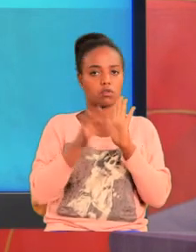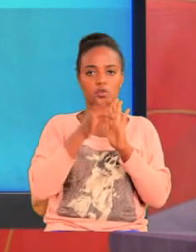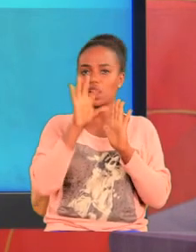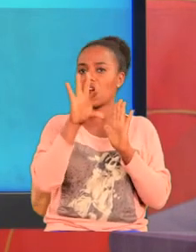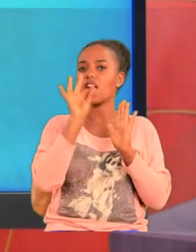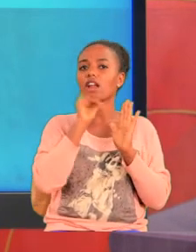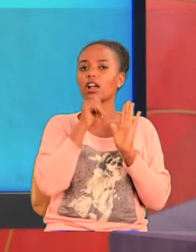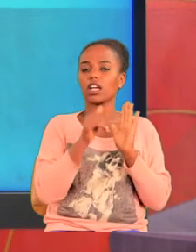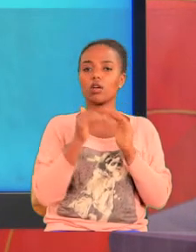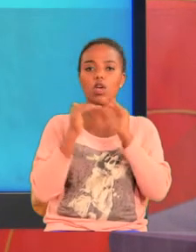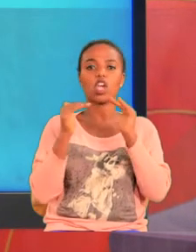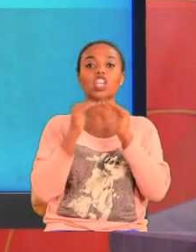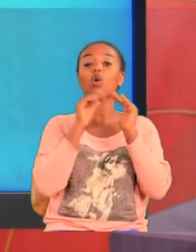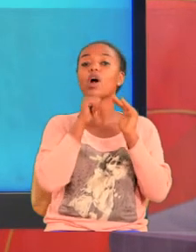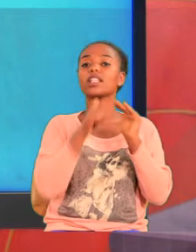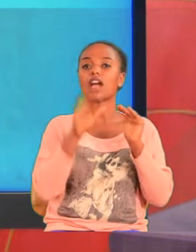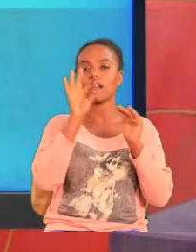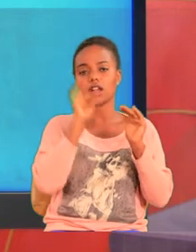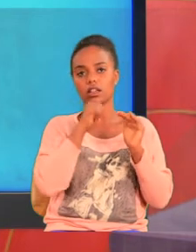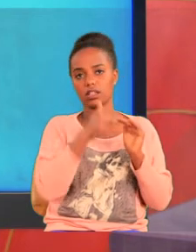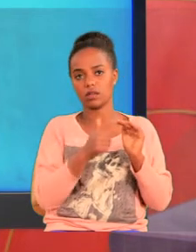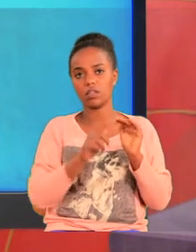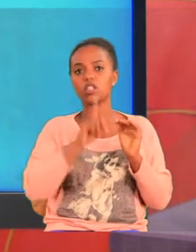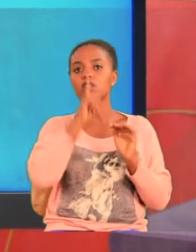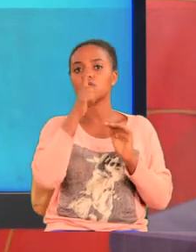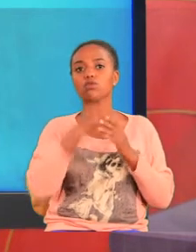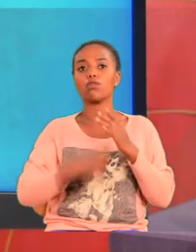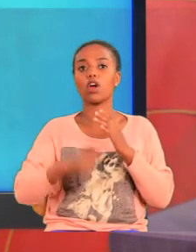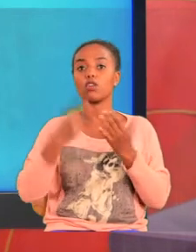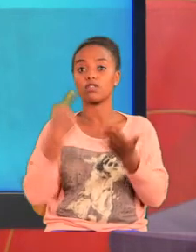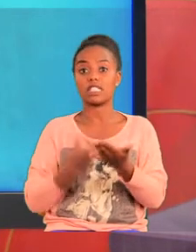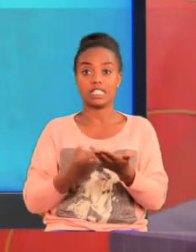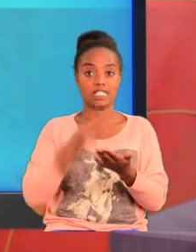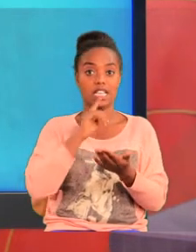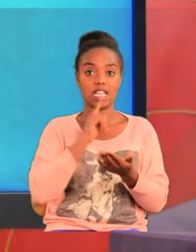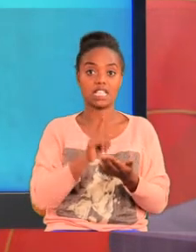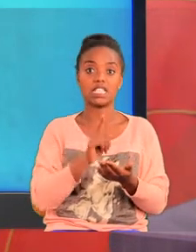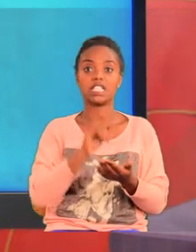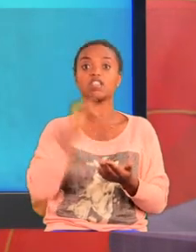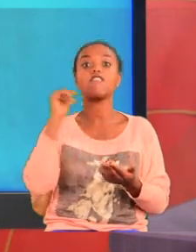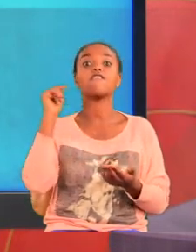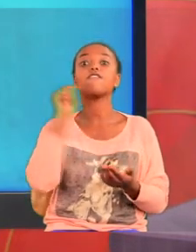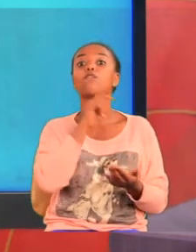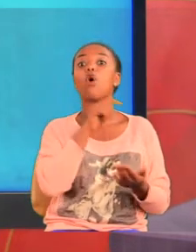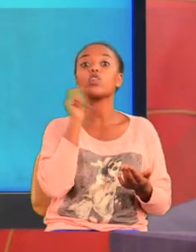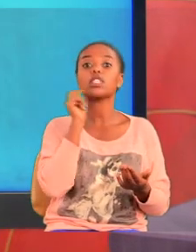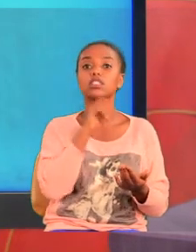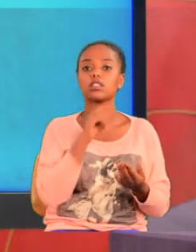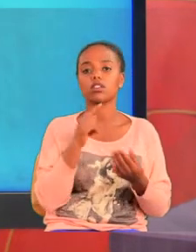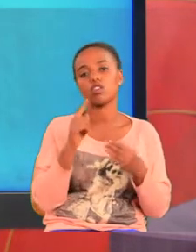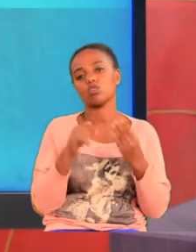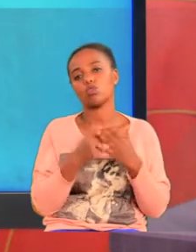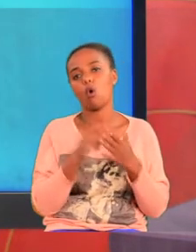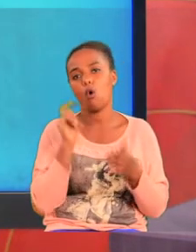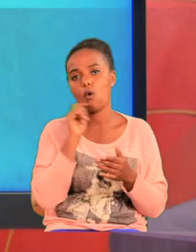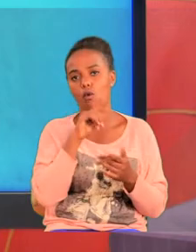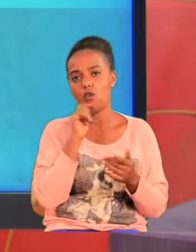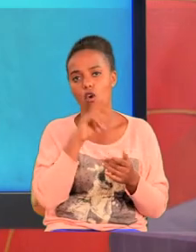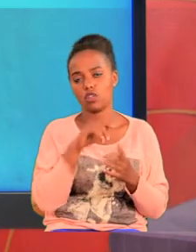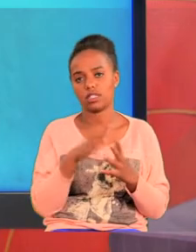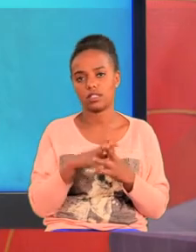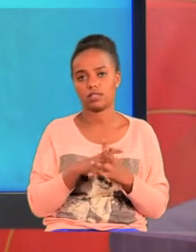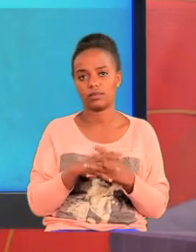this inequality. Therefore, the truth value of this one is false. We can't find a number. So it is false.